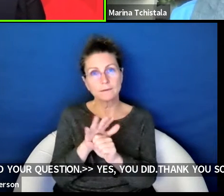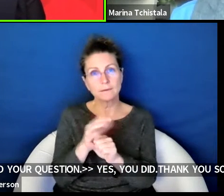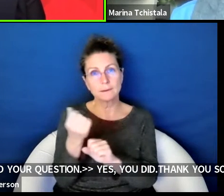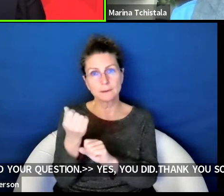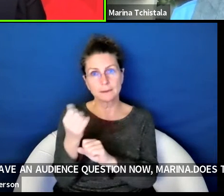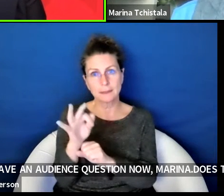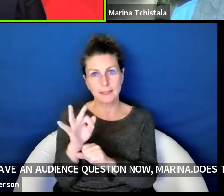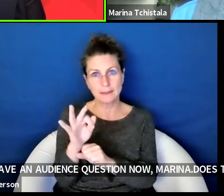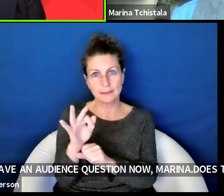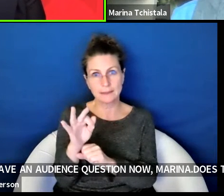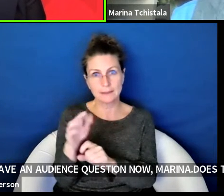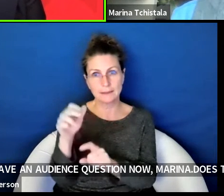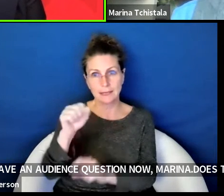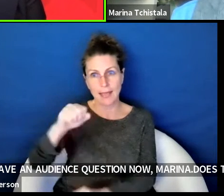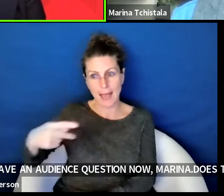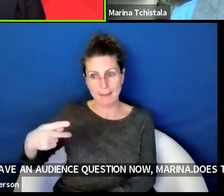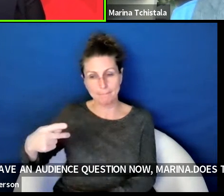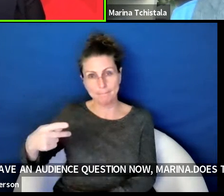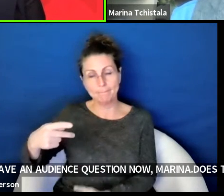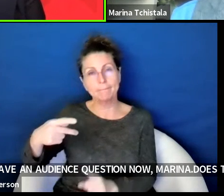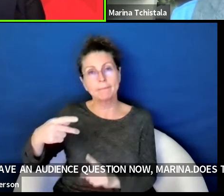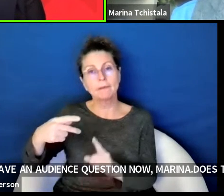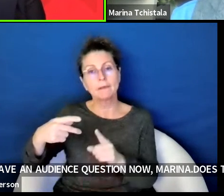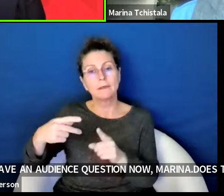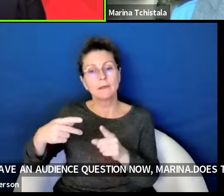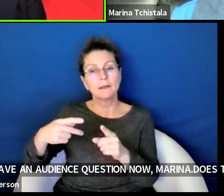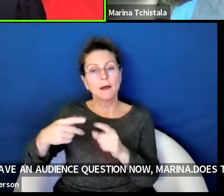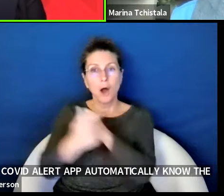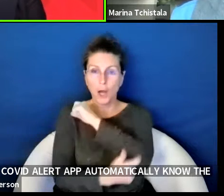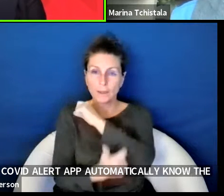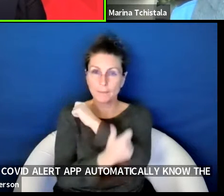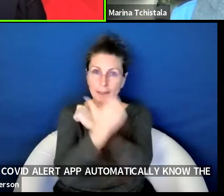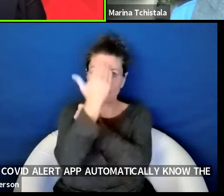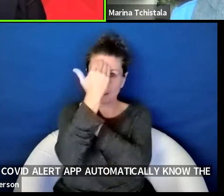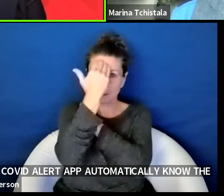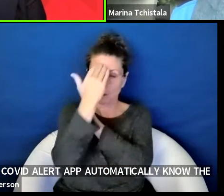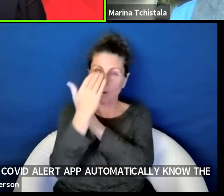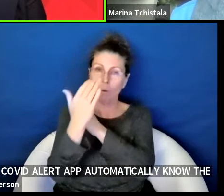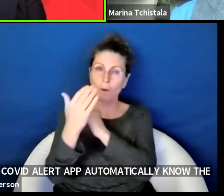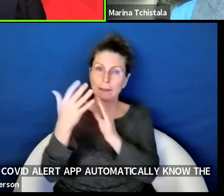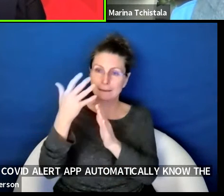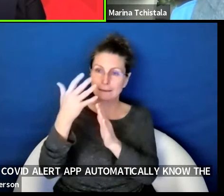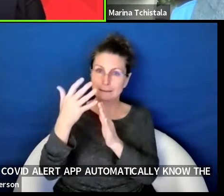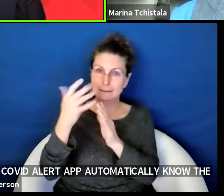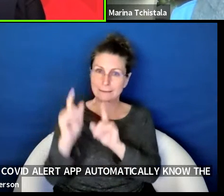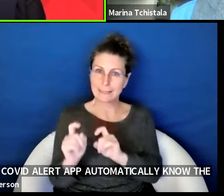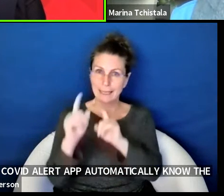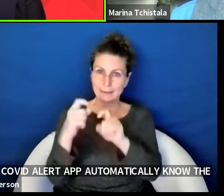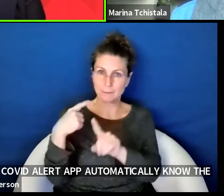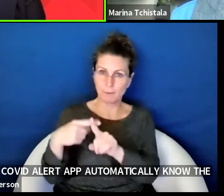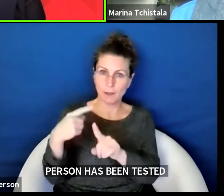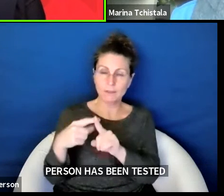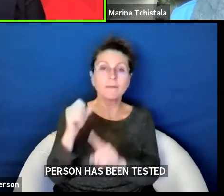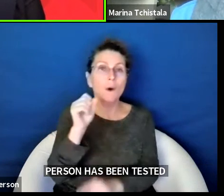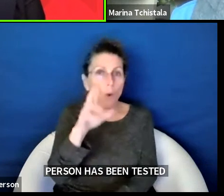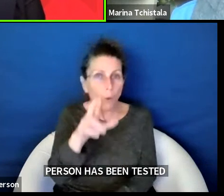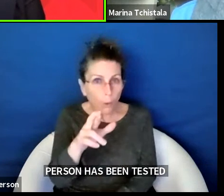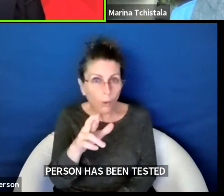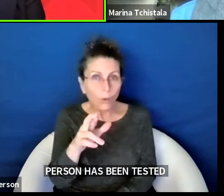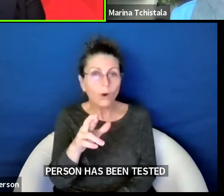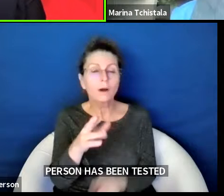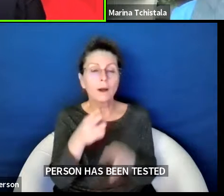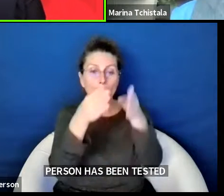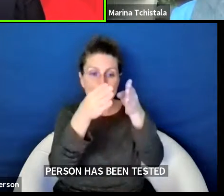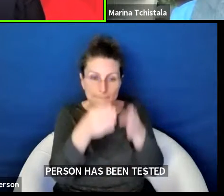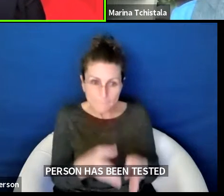automatically know the person has been tested positive, or is it still up to the individual to punch in a